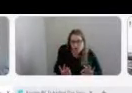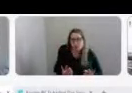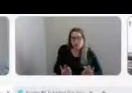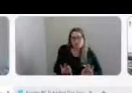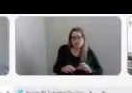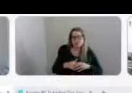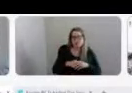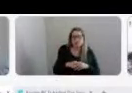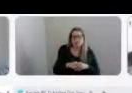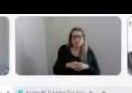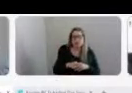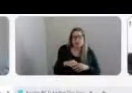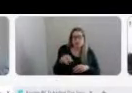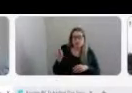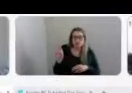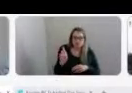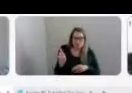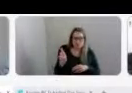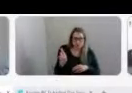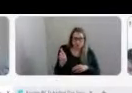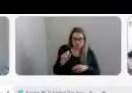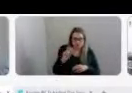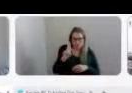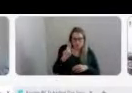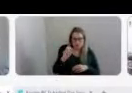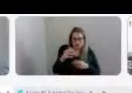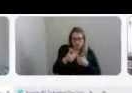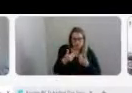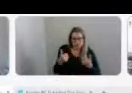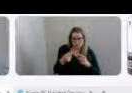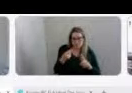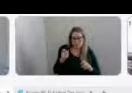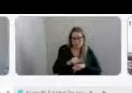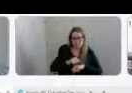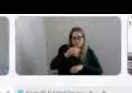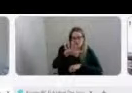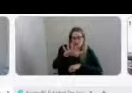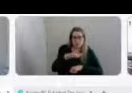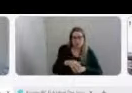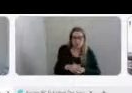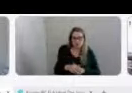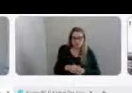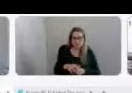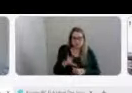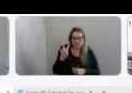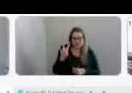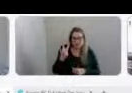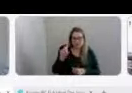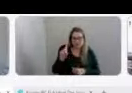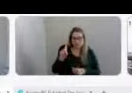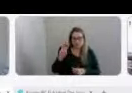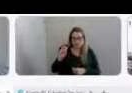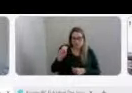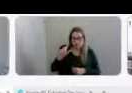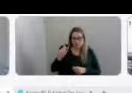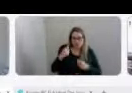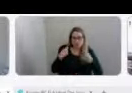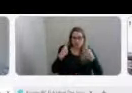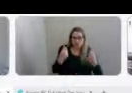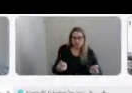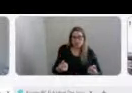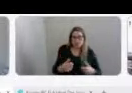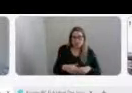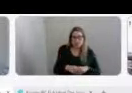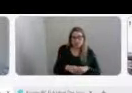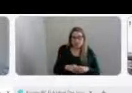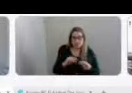opposite ends of the tucson area that are separated by a mountain range 71 mile drive acknowledged number